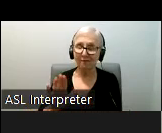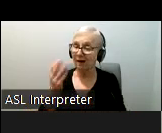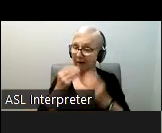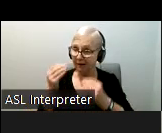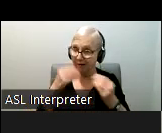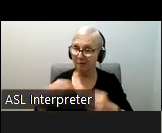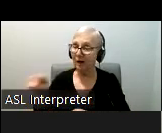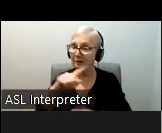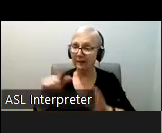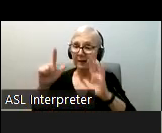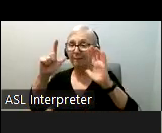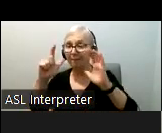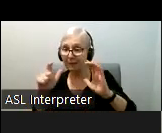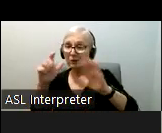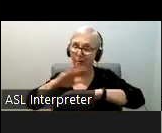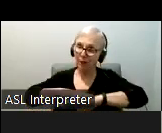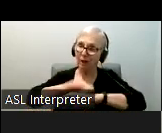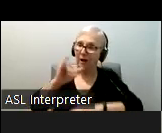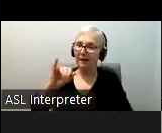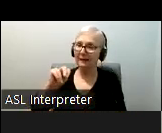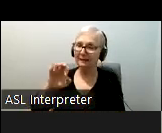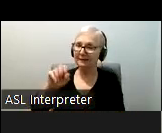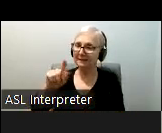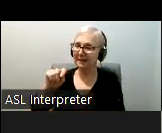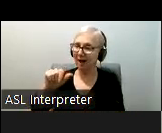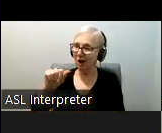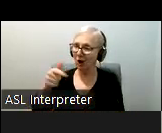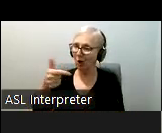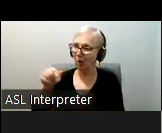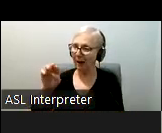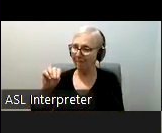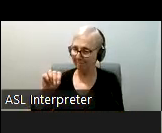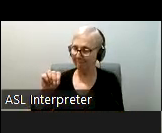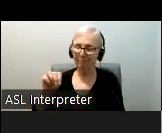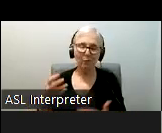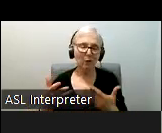probably take a picture and put it on my Instagram. That's just not how we want to conduct